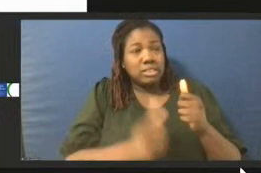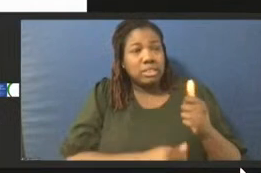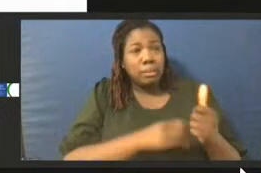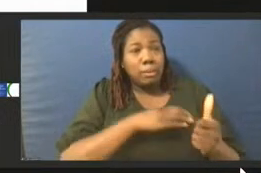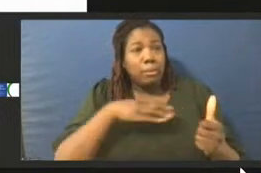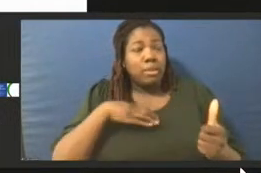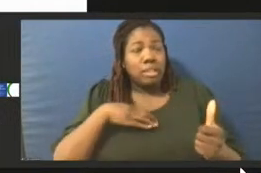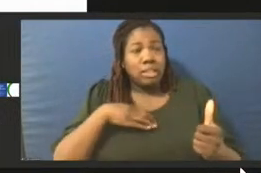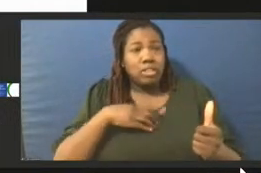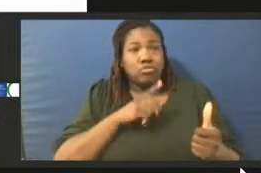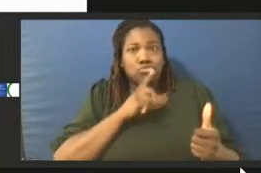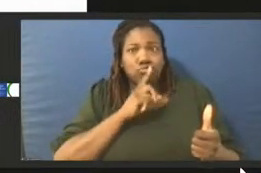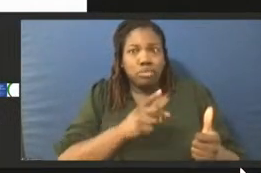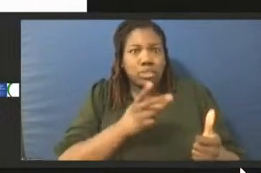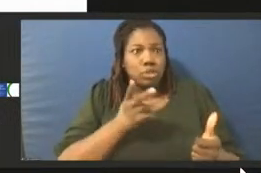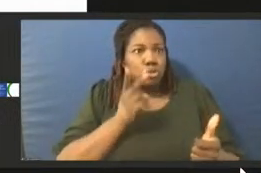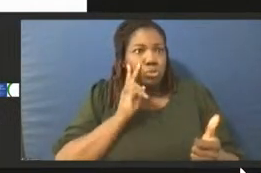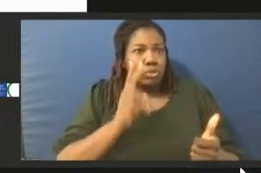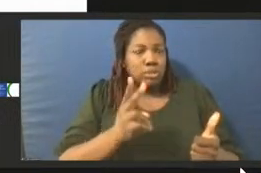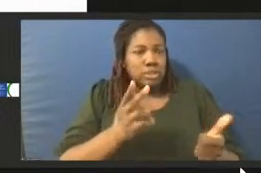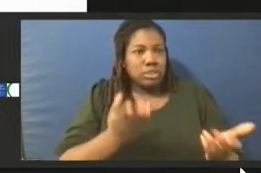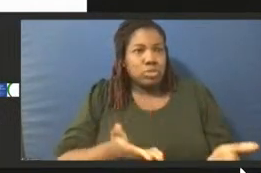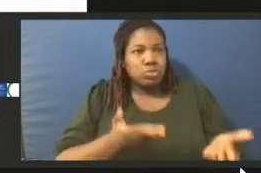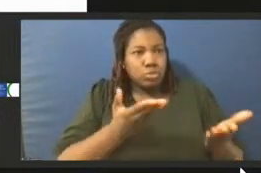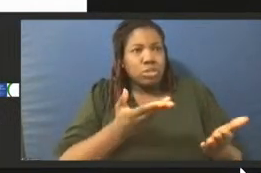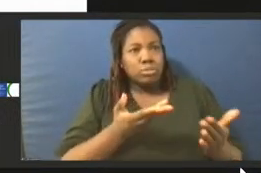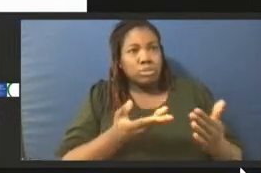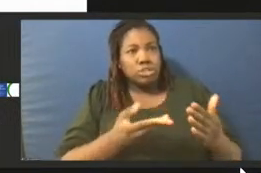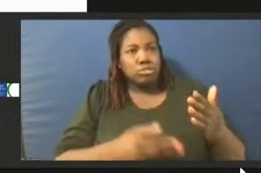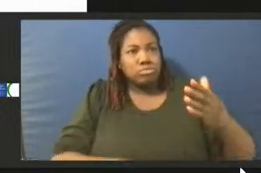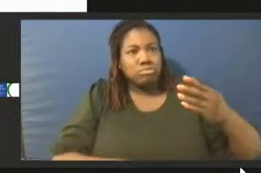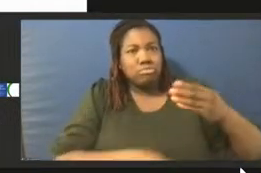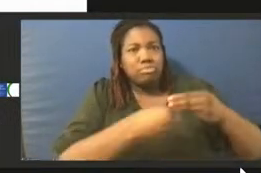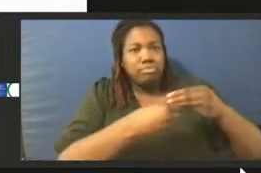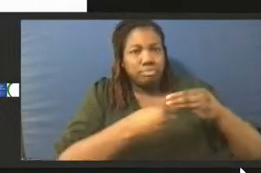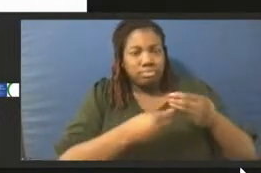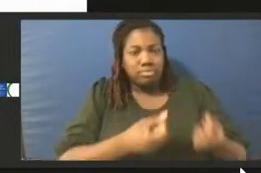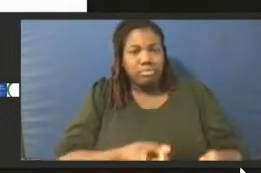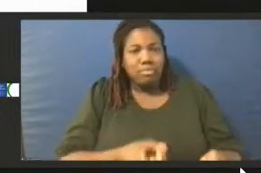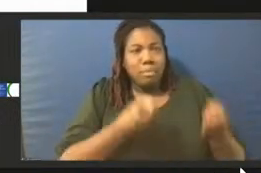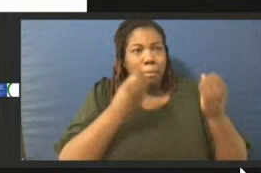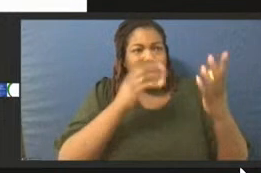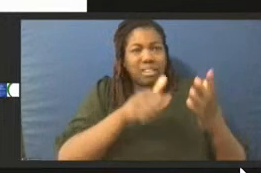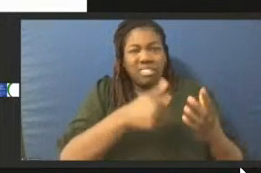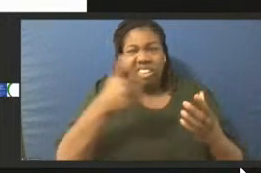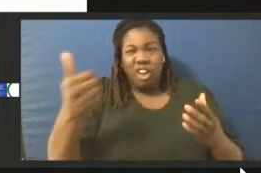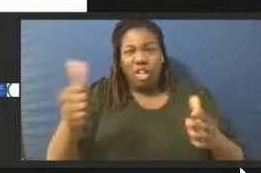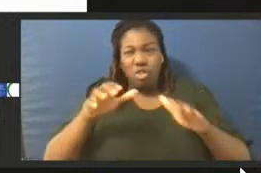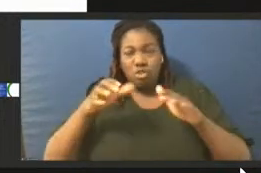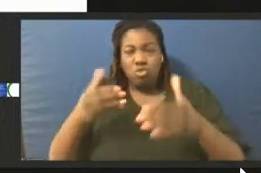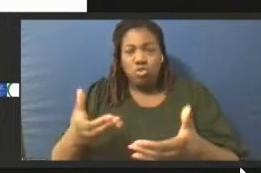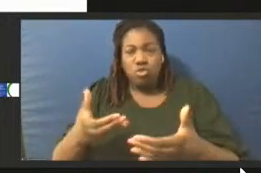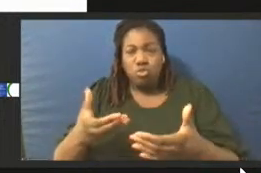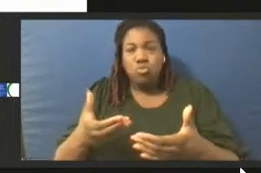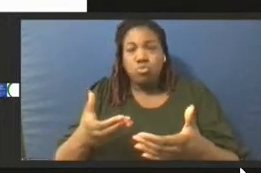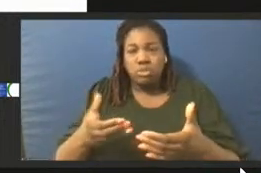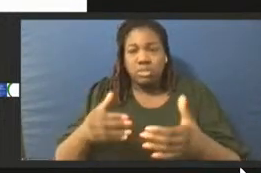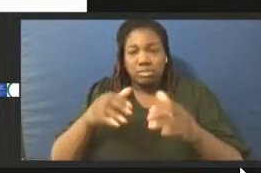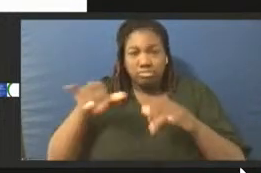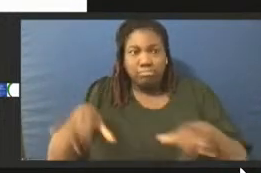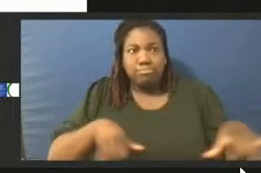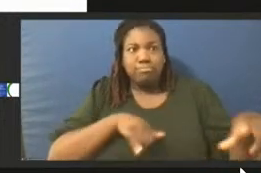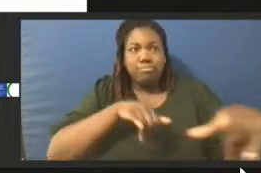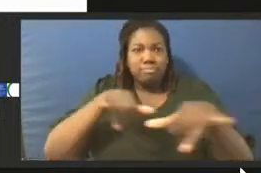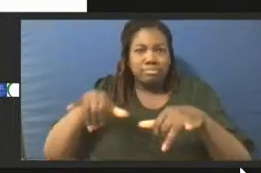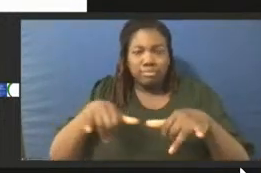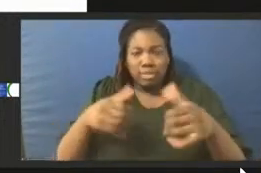is, you'll see the recommendations build on what many of the other subcommittees have faced, and there are common themes, and I will do my